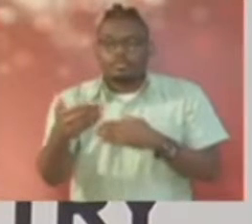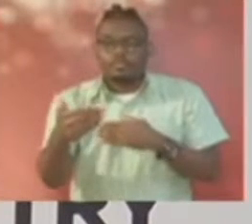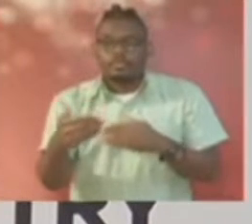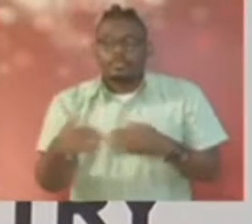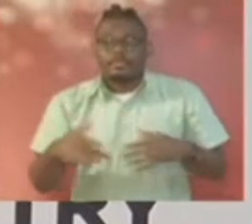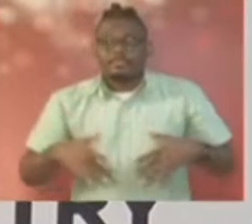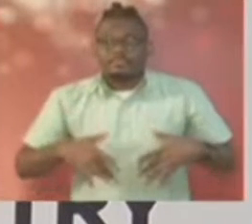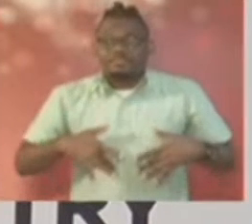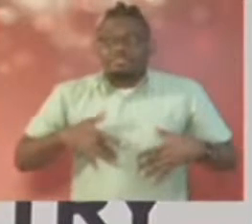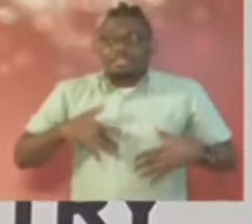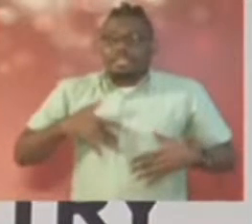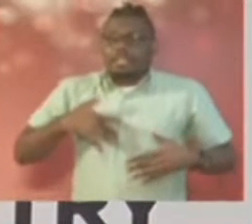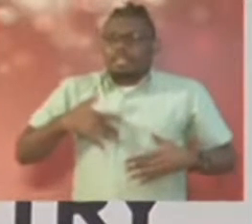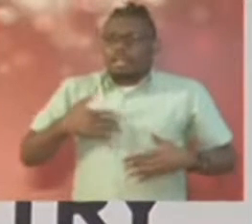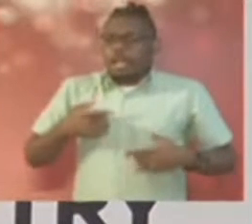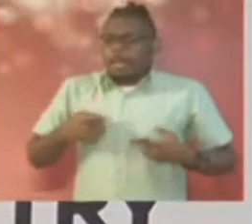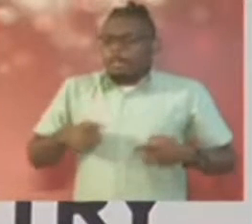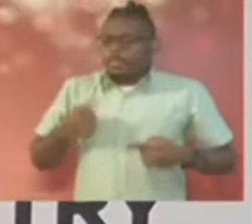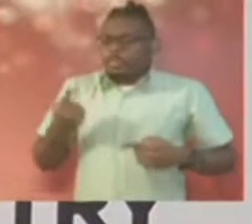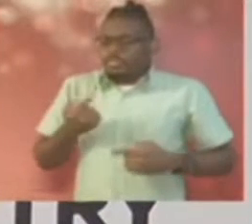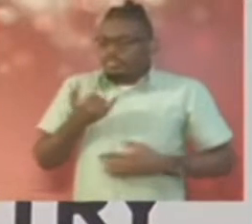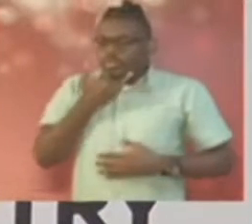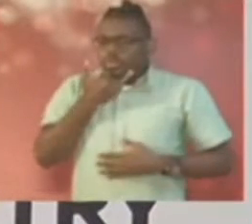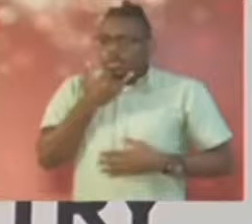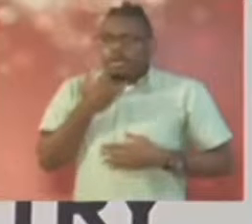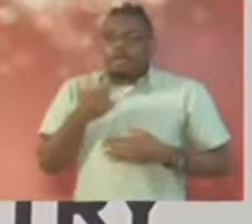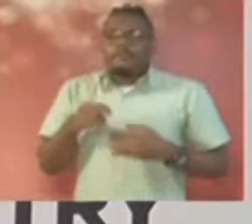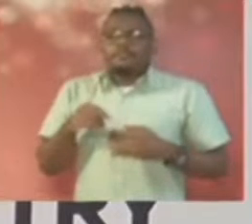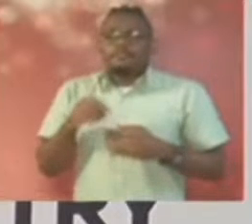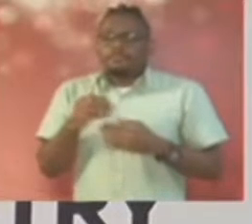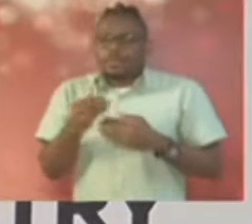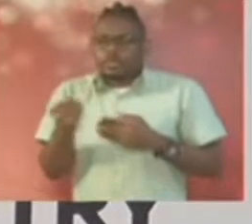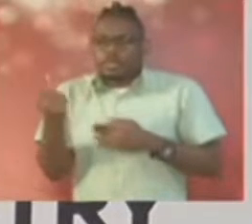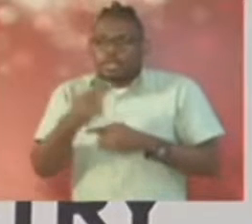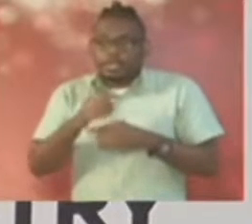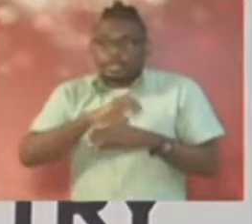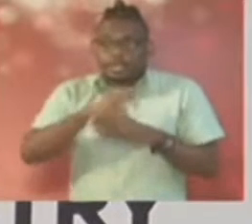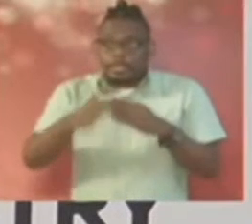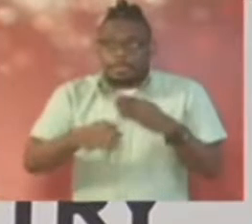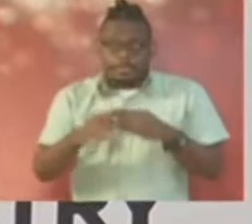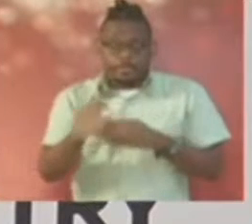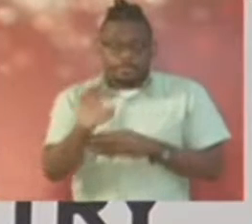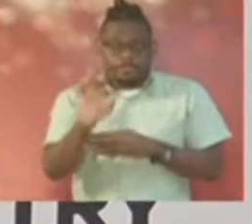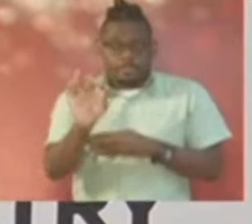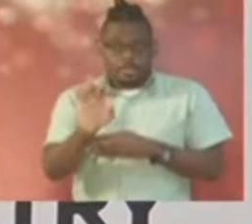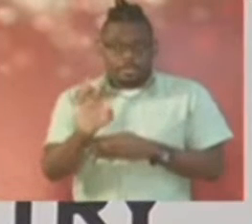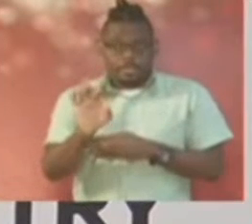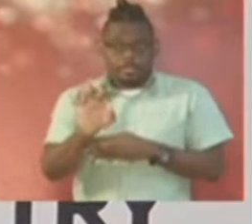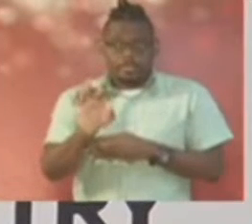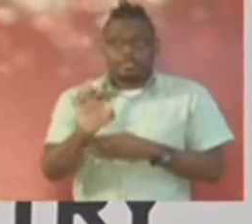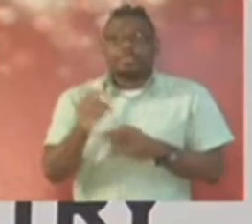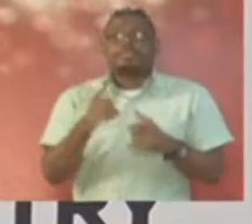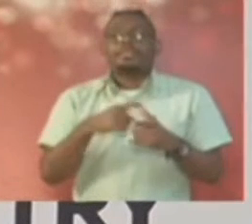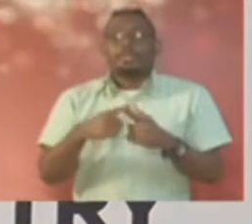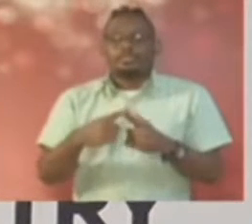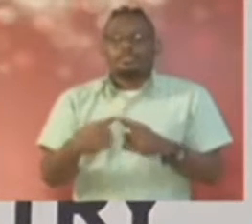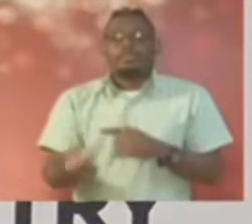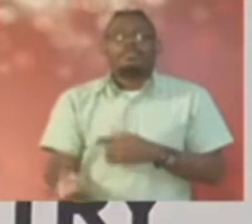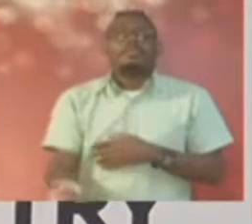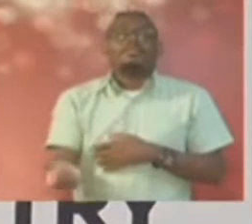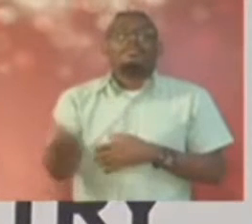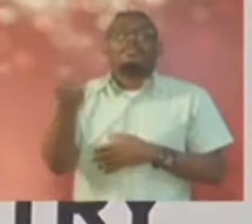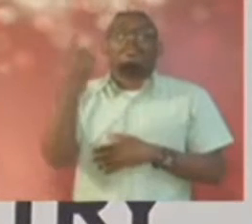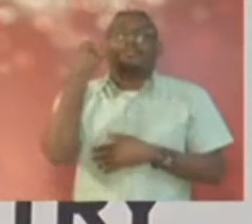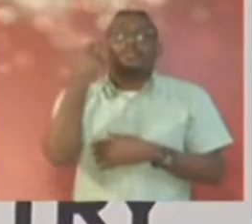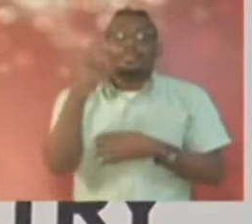looking at 14 days, just 14 days ending Friday, to be basically a sort of starting block if the reopening had any